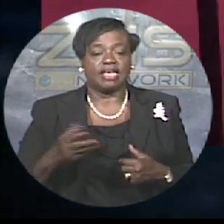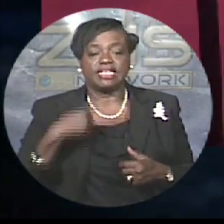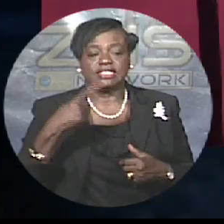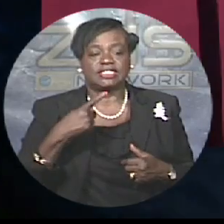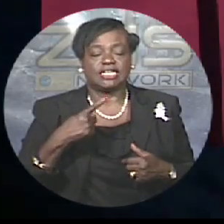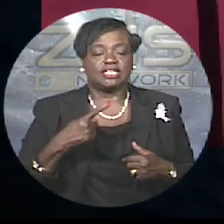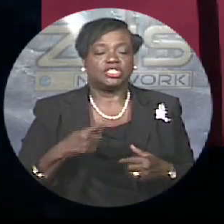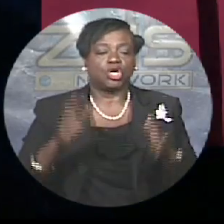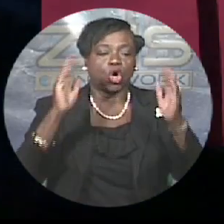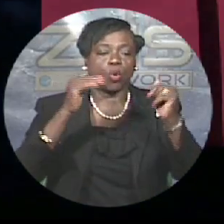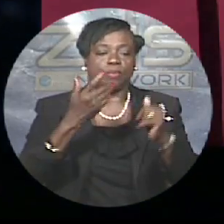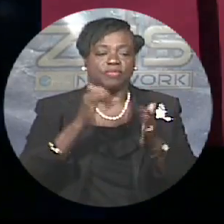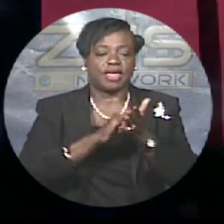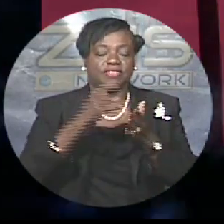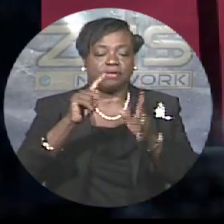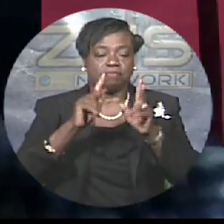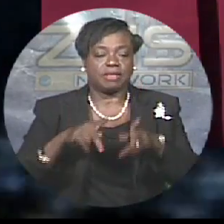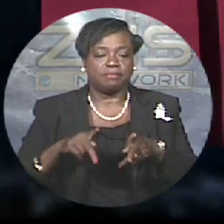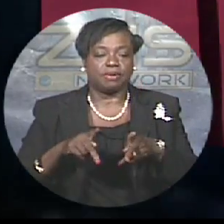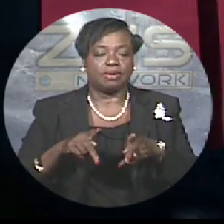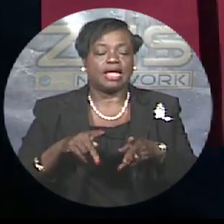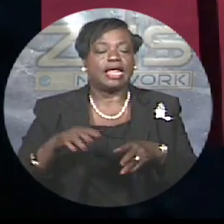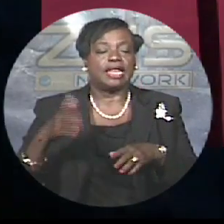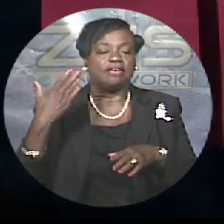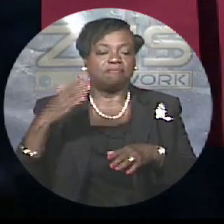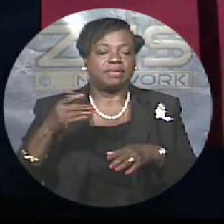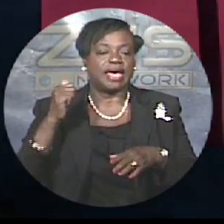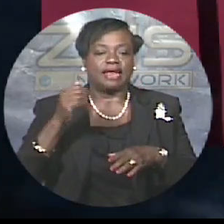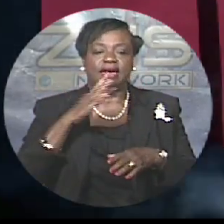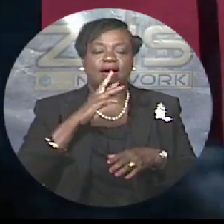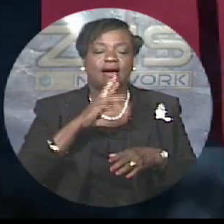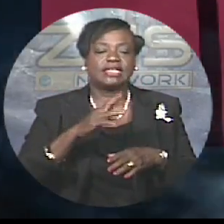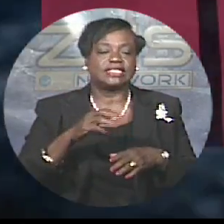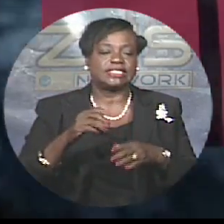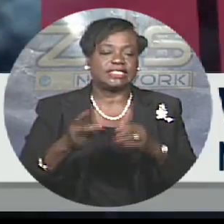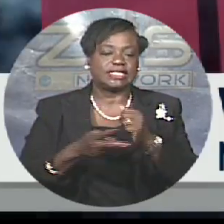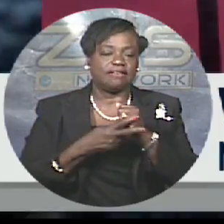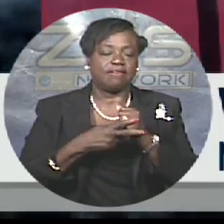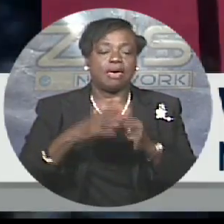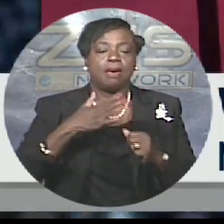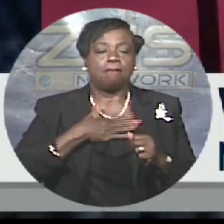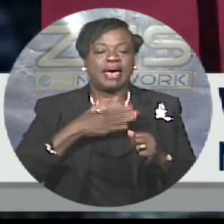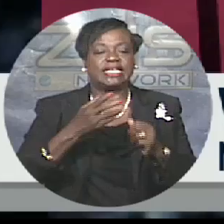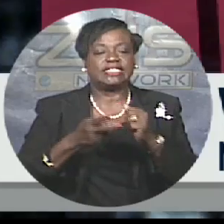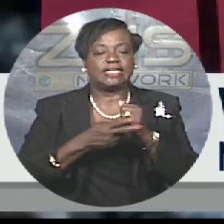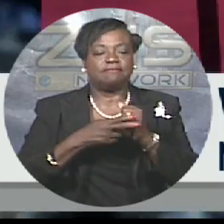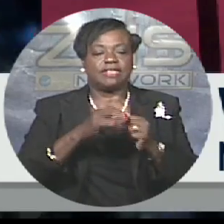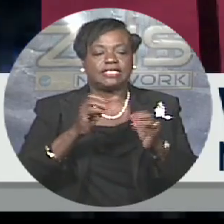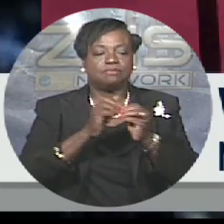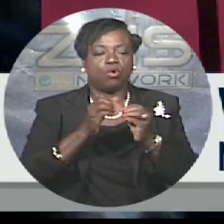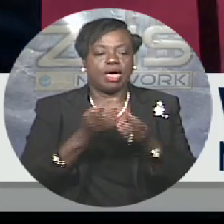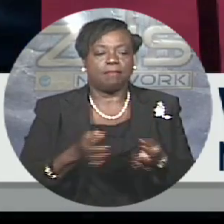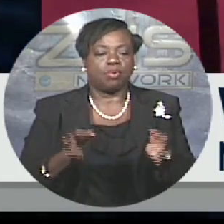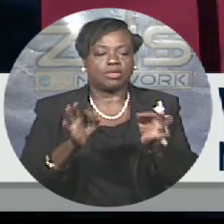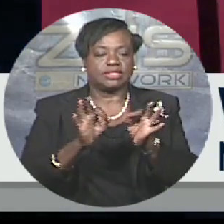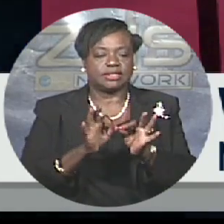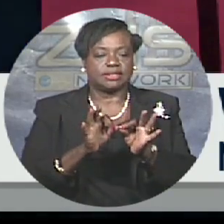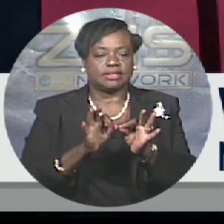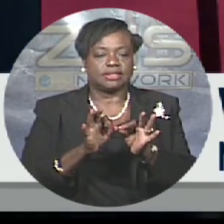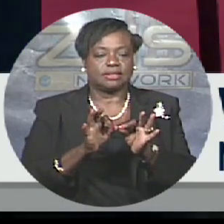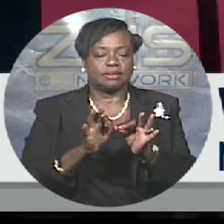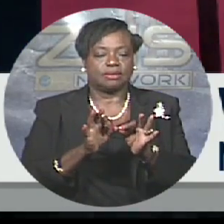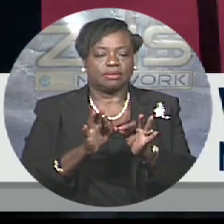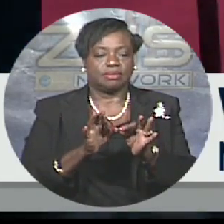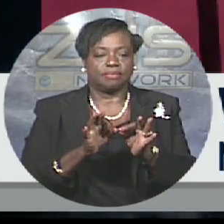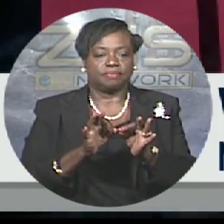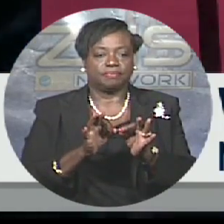safe, but for her, the decision to leave was easy. My safety is more important because it's life. Oh, they leave up